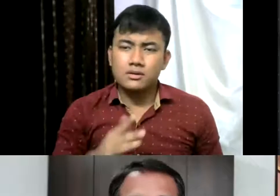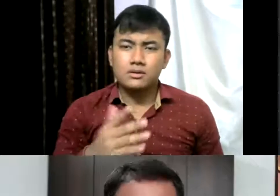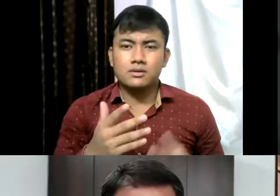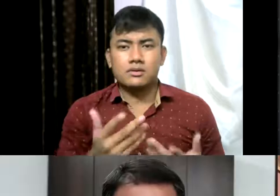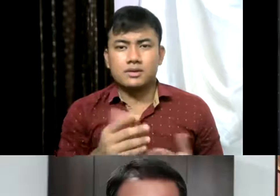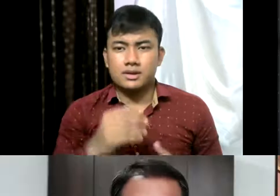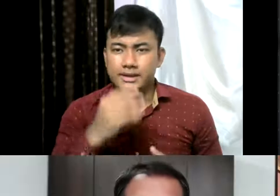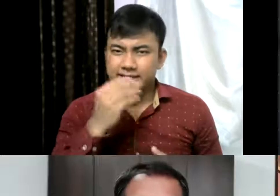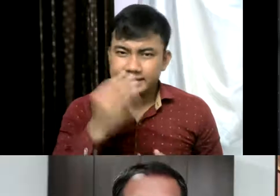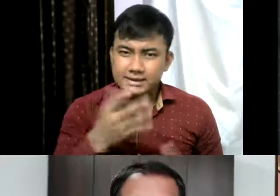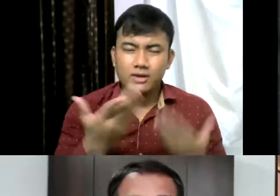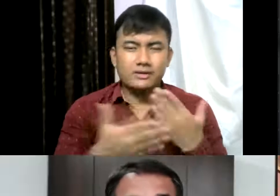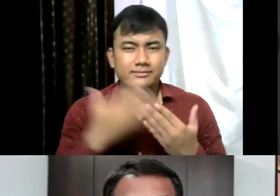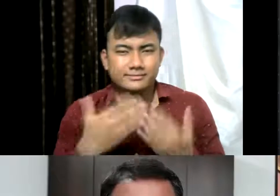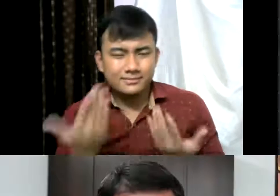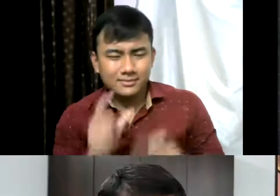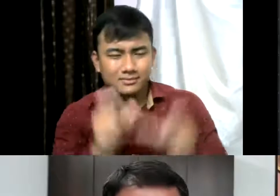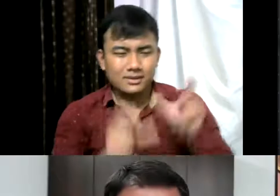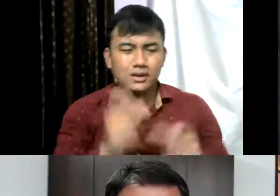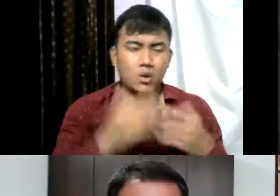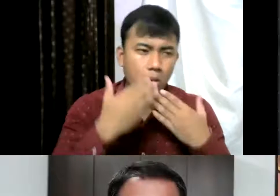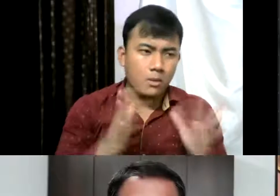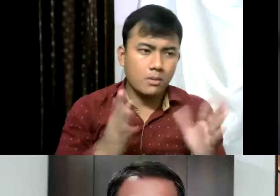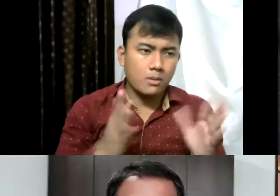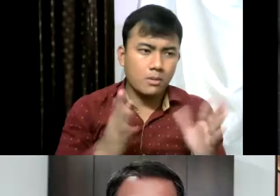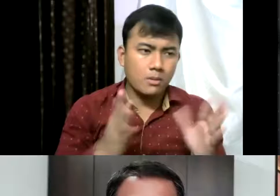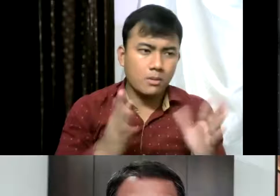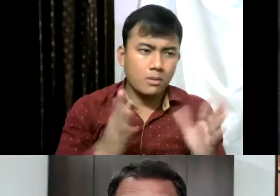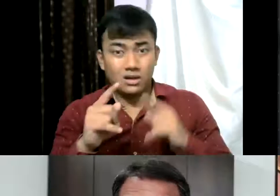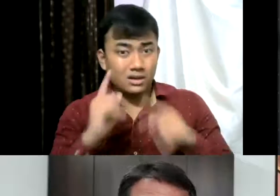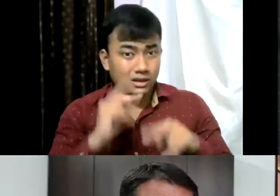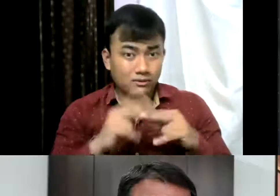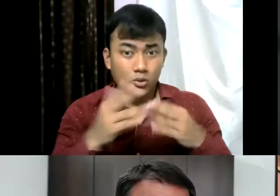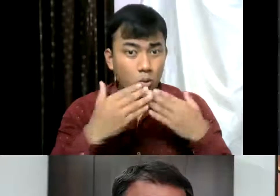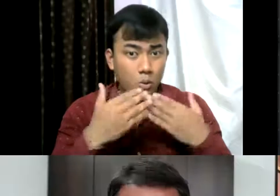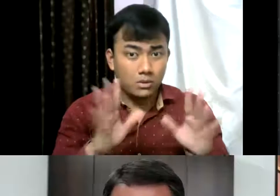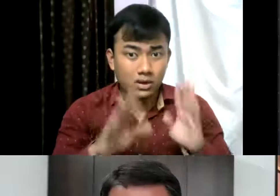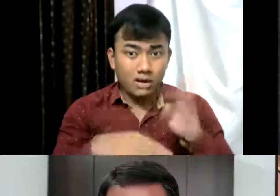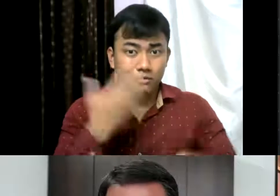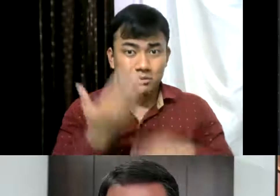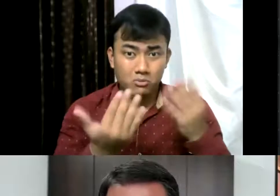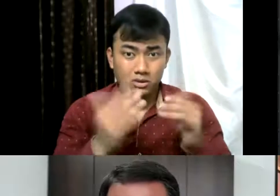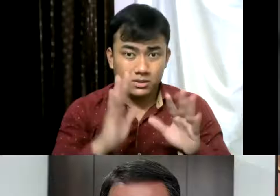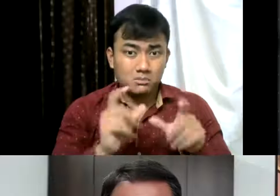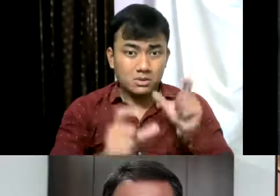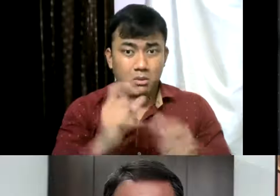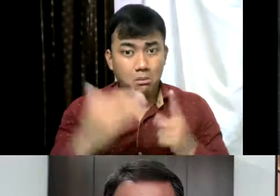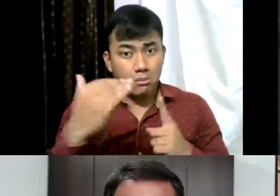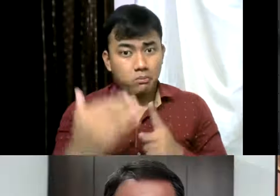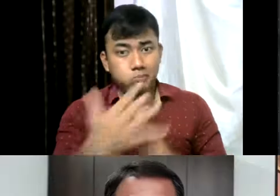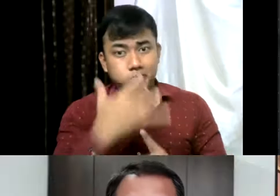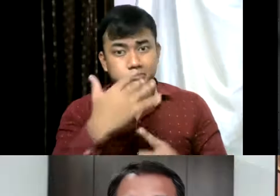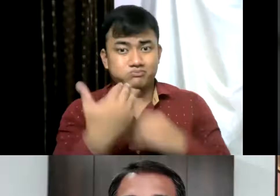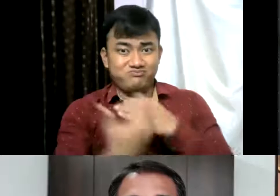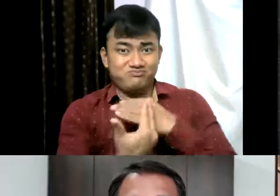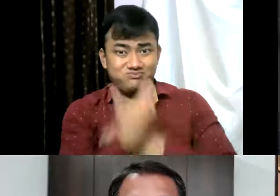or exploited on the online world. And I'm hoping against hope. I hope this doesn't ever